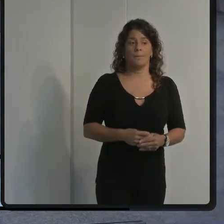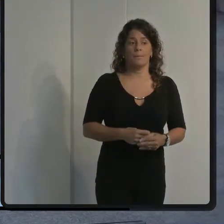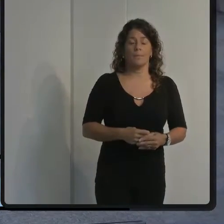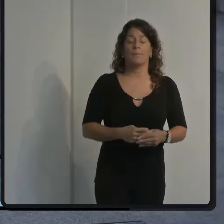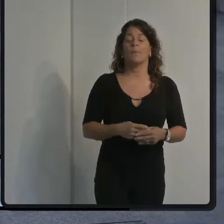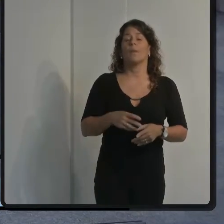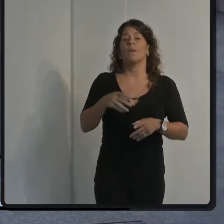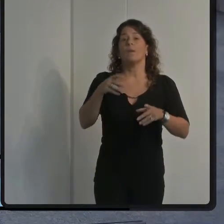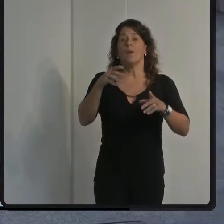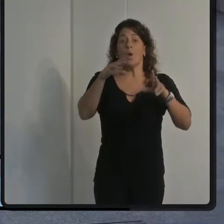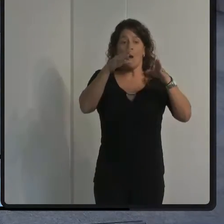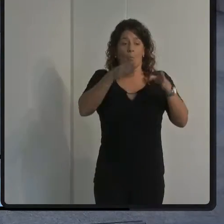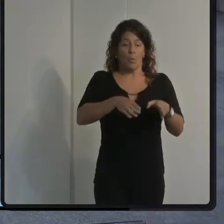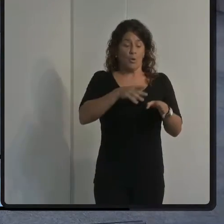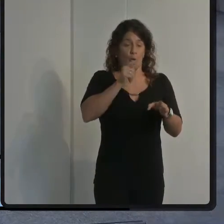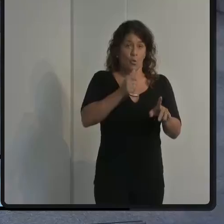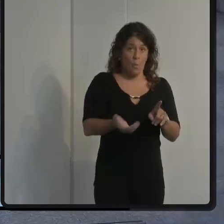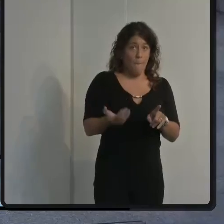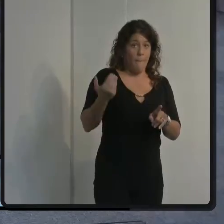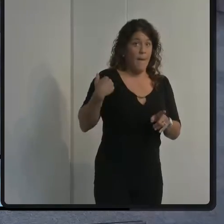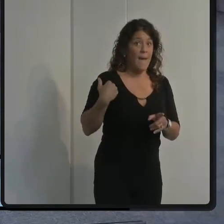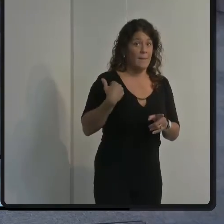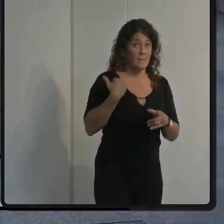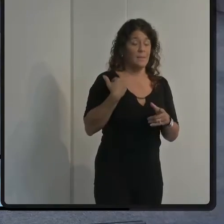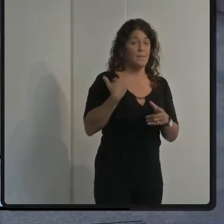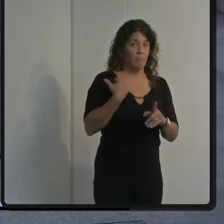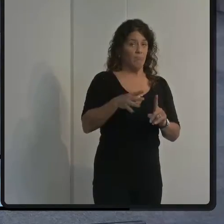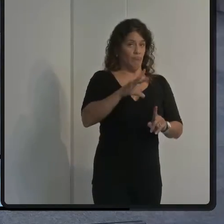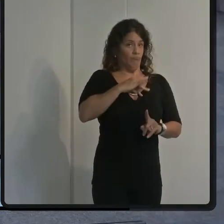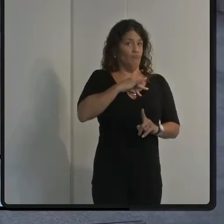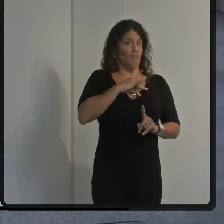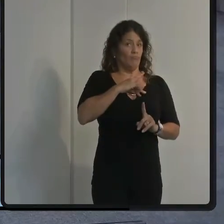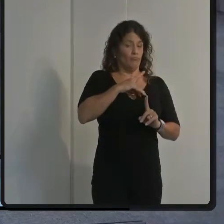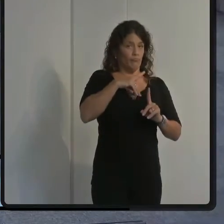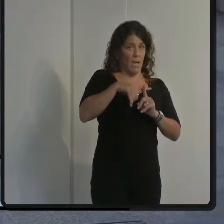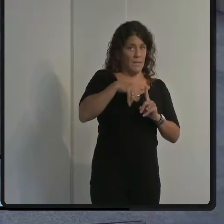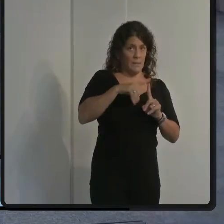a person who already had COVID-19 be infected again?